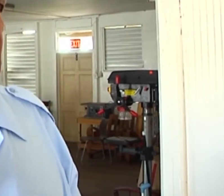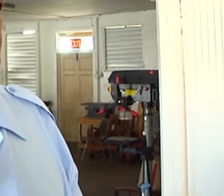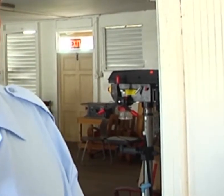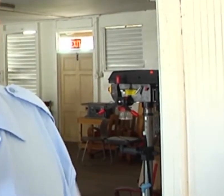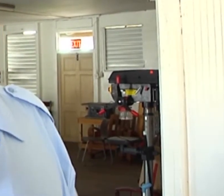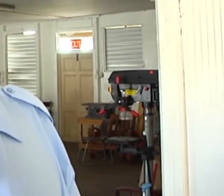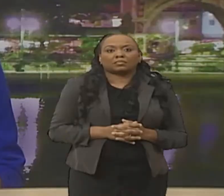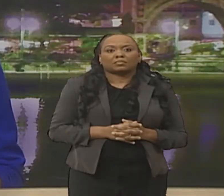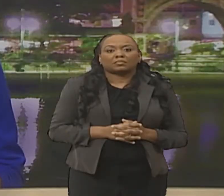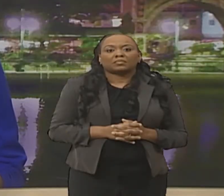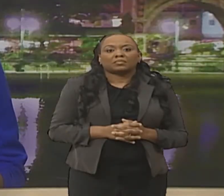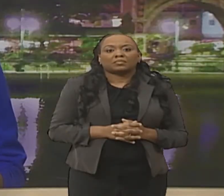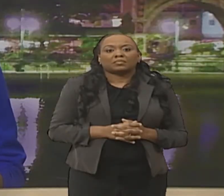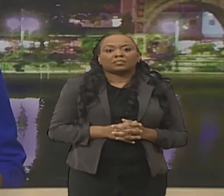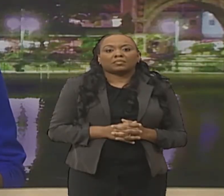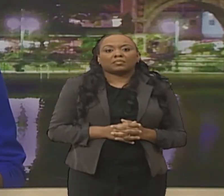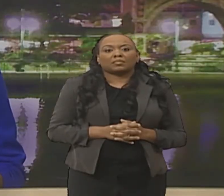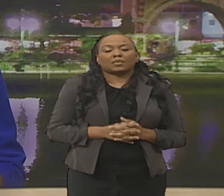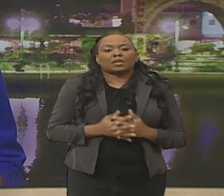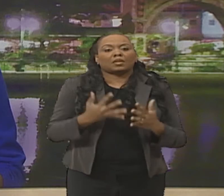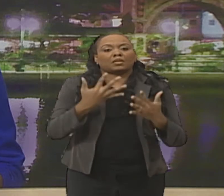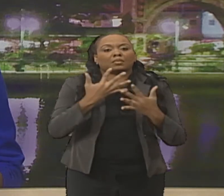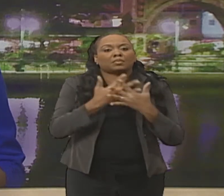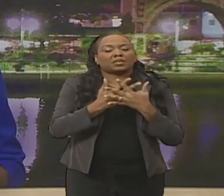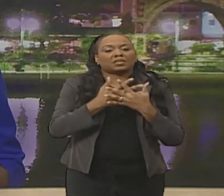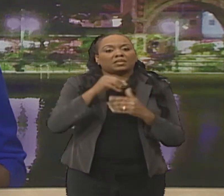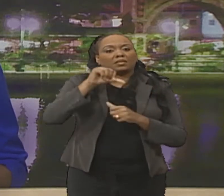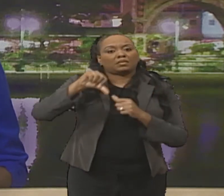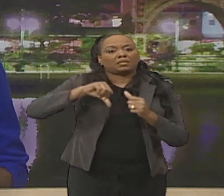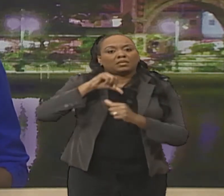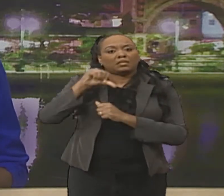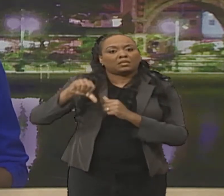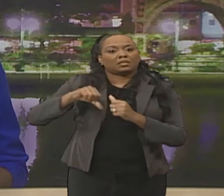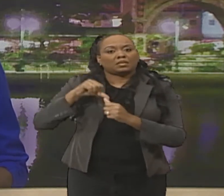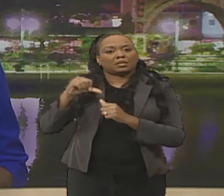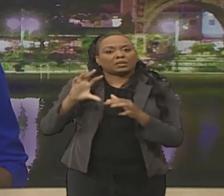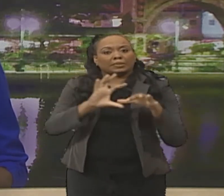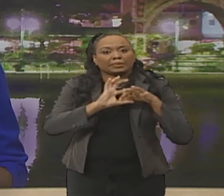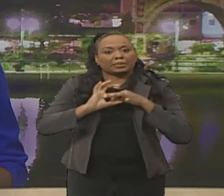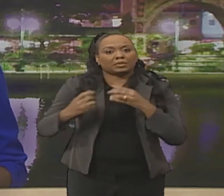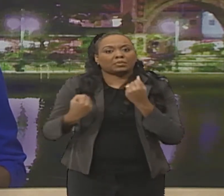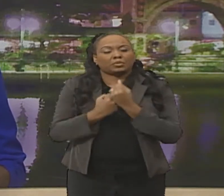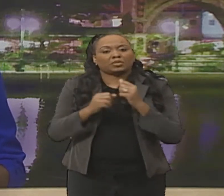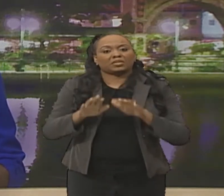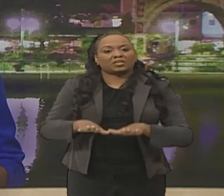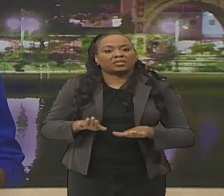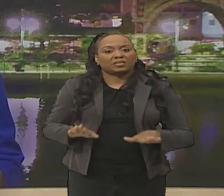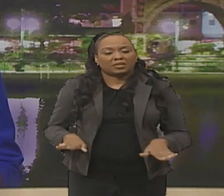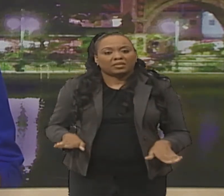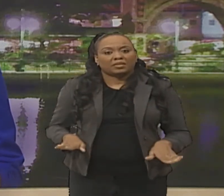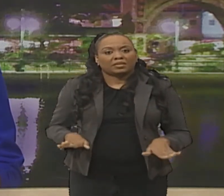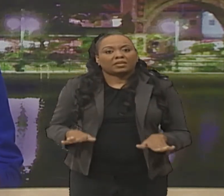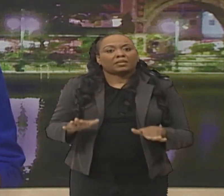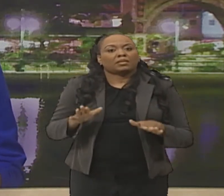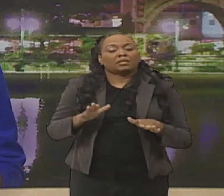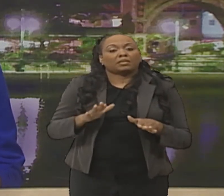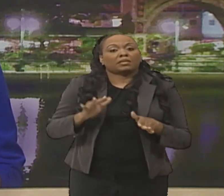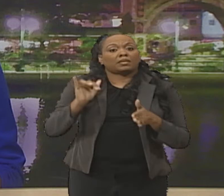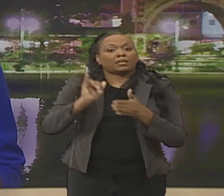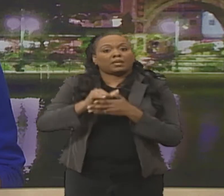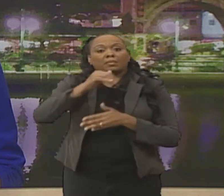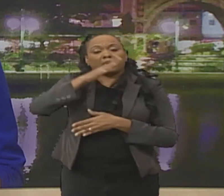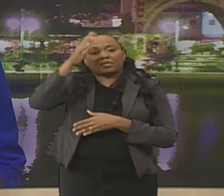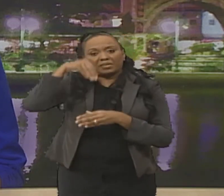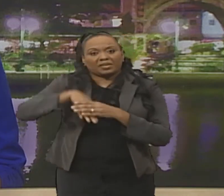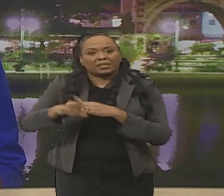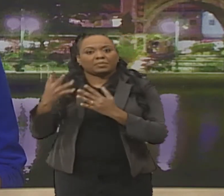ransacked. Well, the Prison Fellowship supports the children of inmates at the Dodds Prison, and Mr. Watts says the robbery